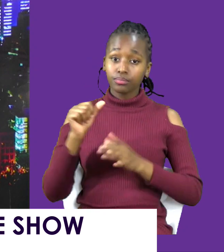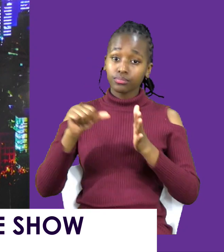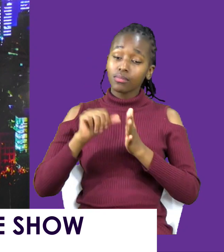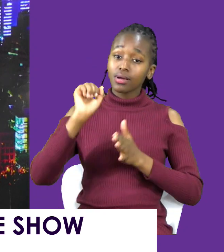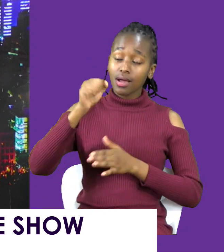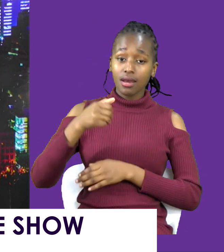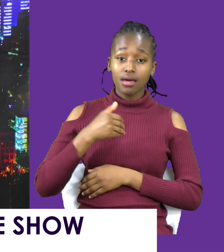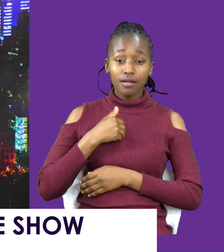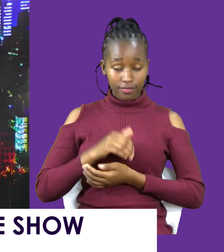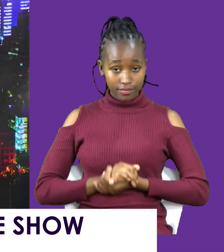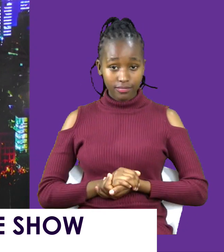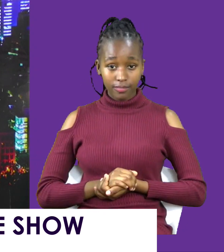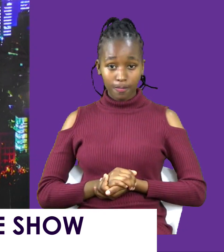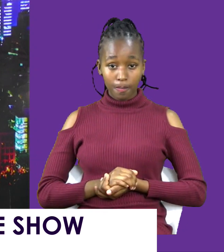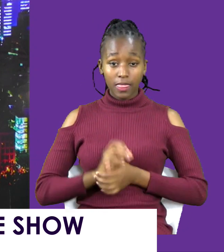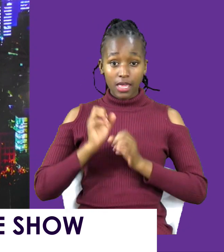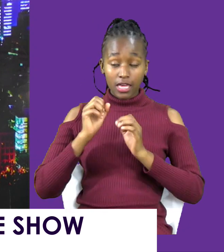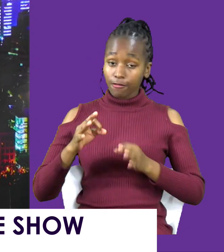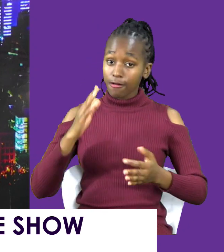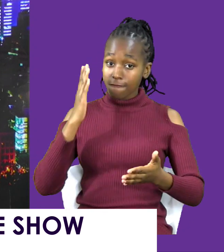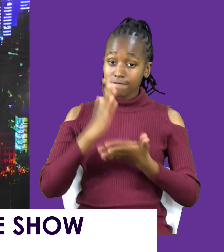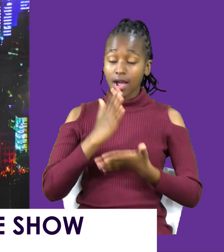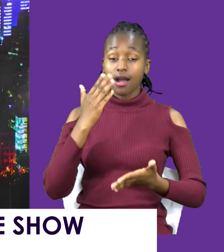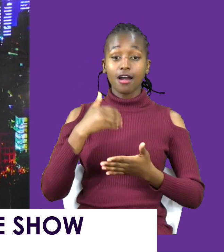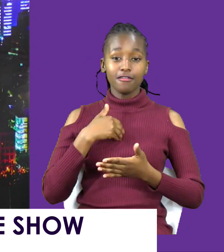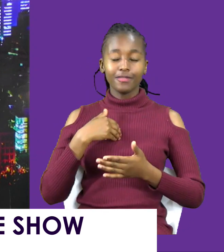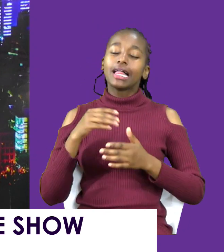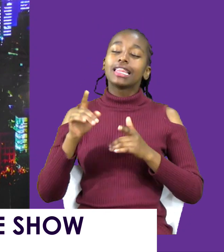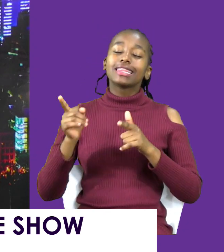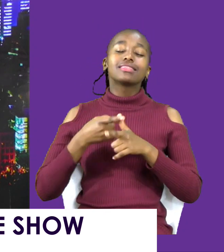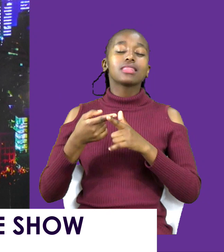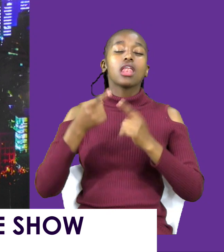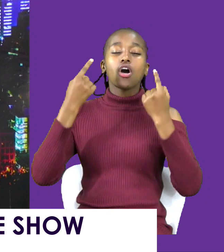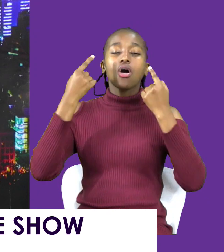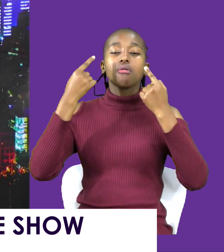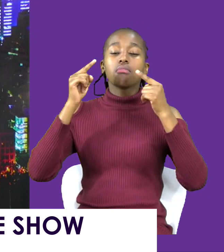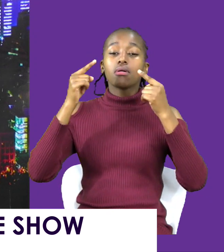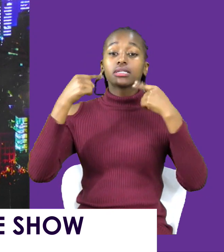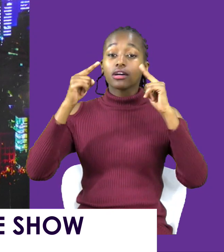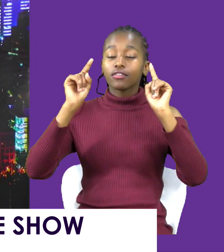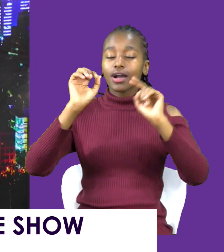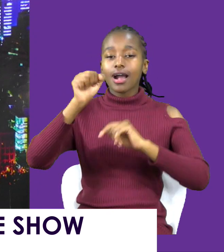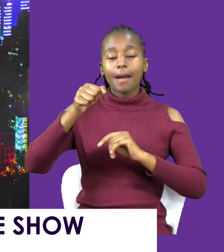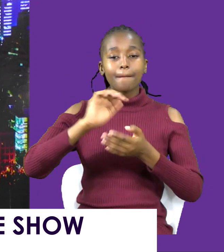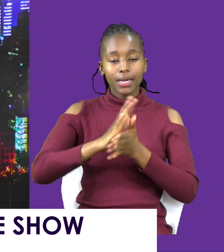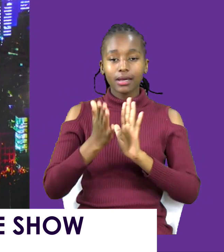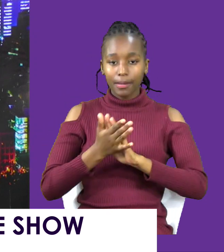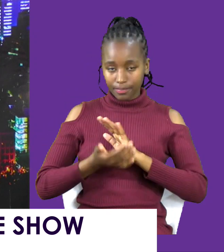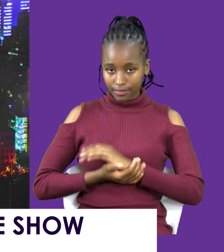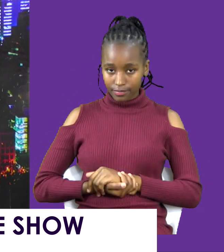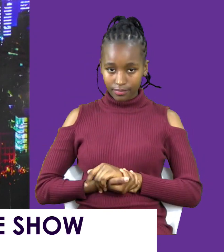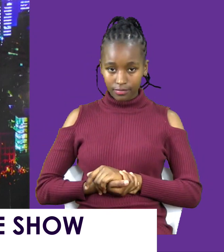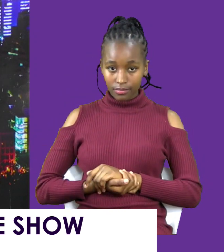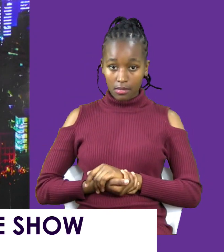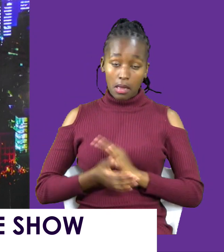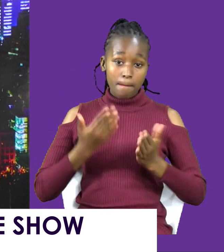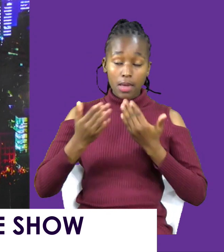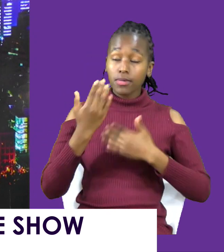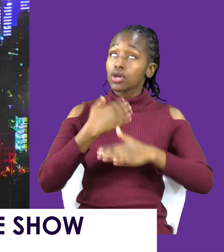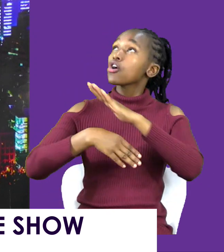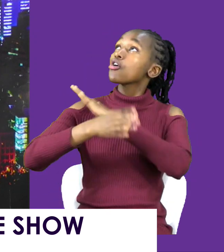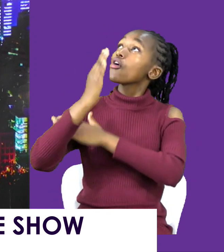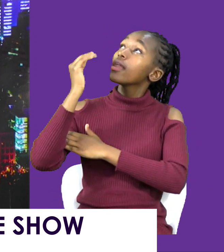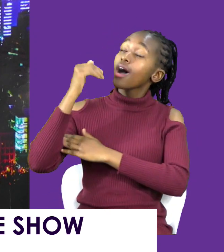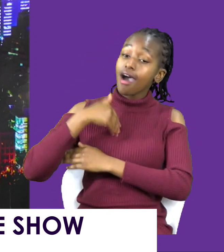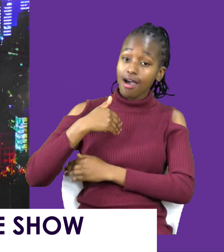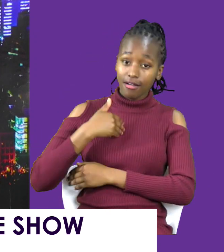that fear. Is it sealed enough? Are there people that are protected? Is there a God that will protect you? So why do you fear?